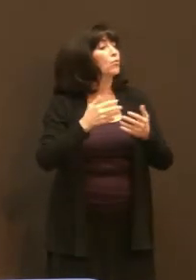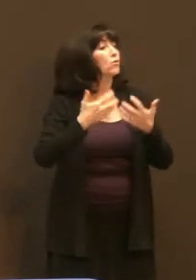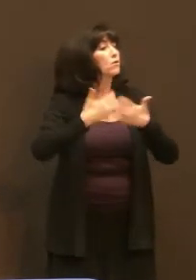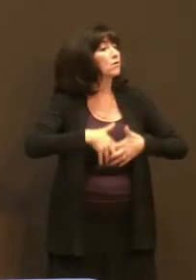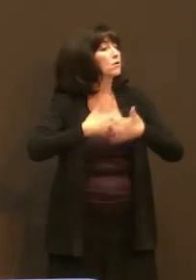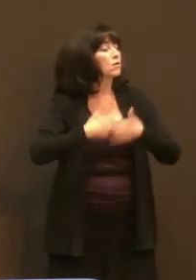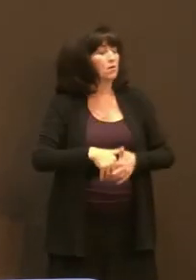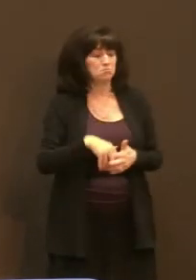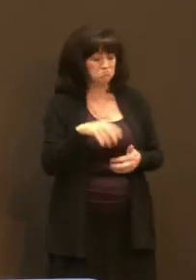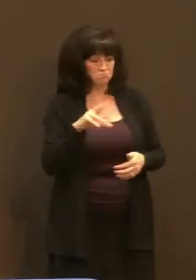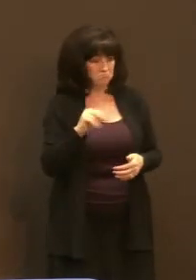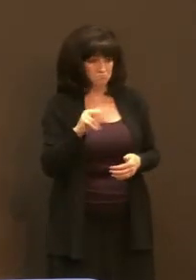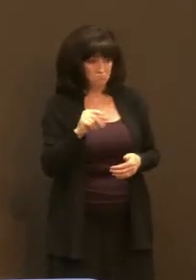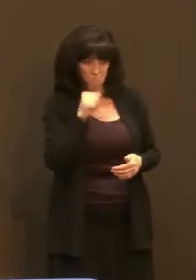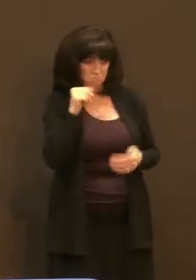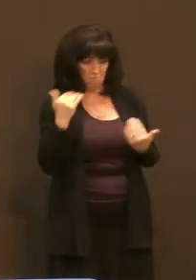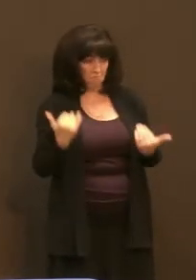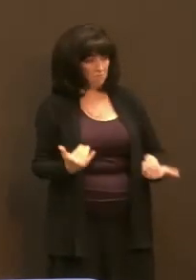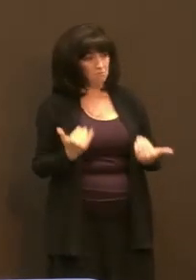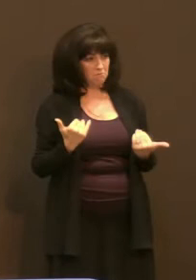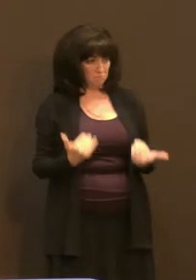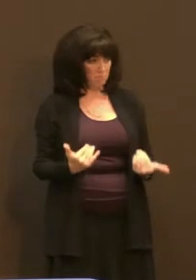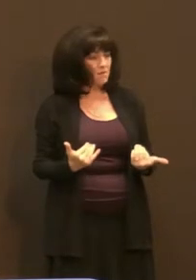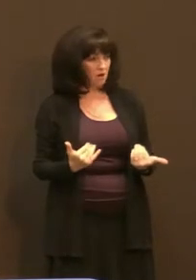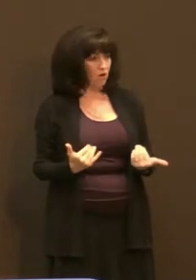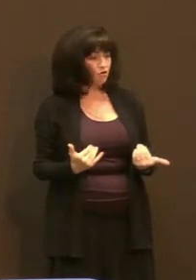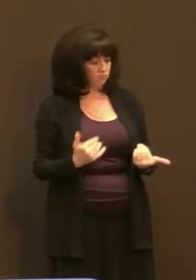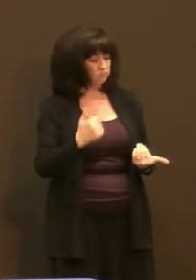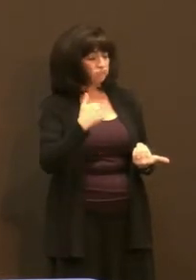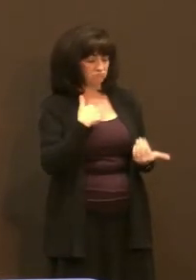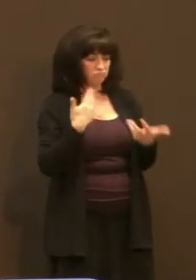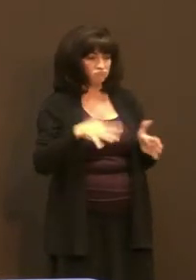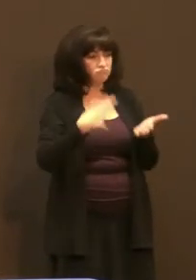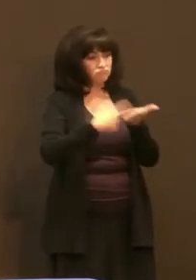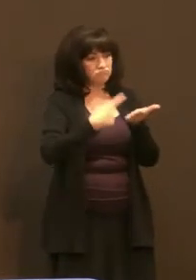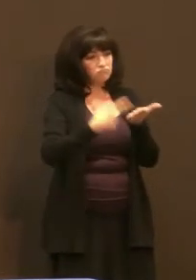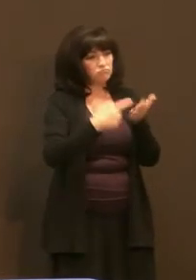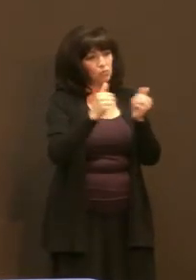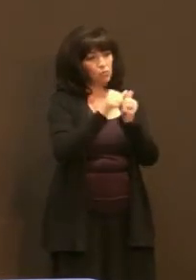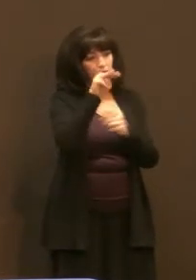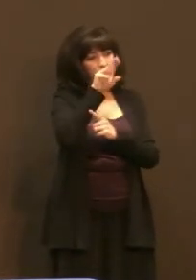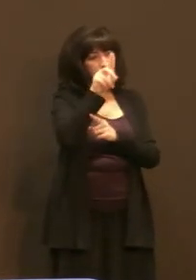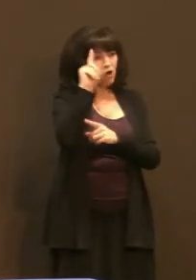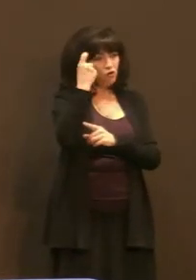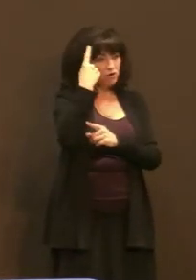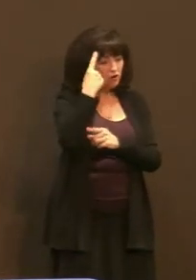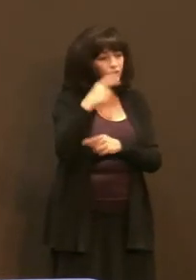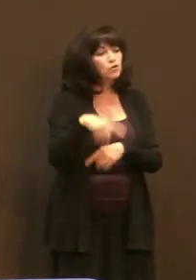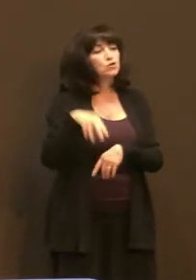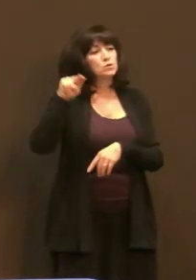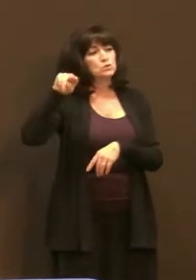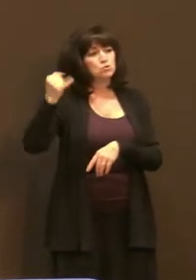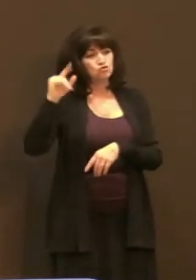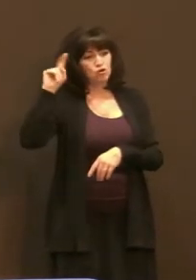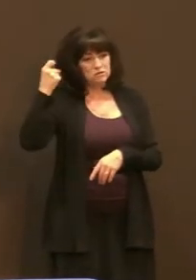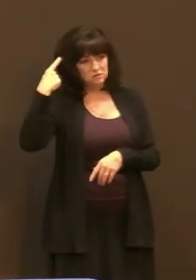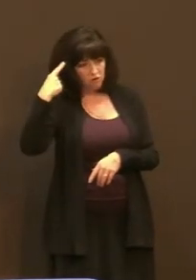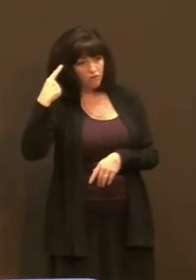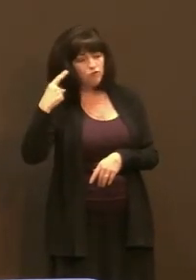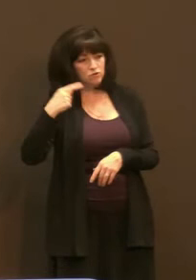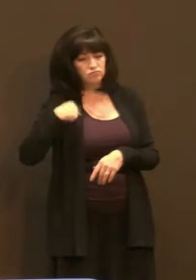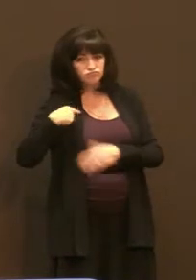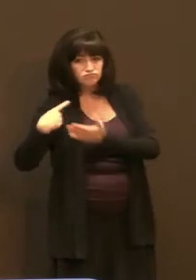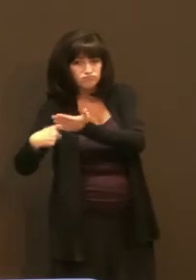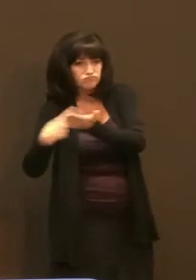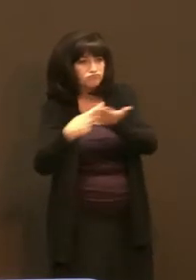need, I have touched base both with Governor Hogan in Maryland and Governor Murphy in New Jersey, just to